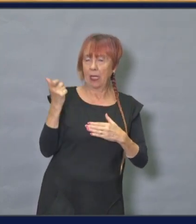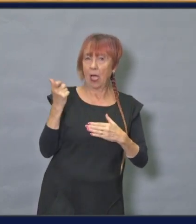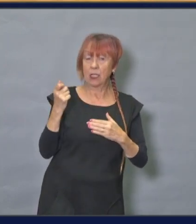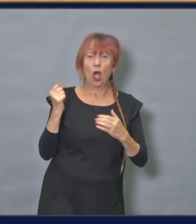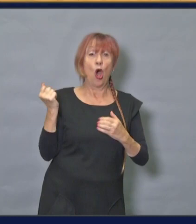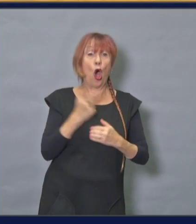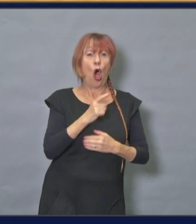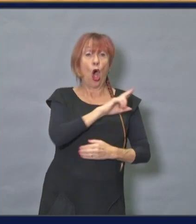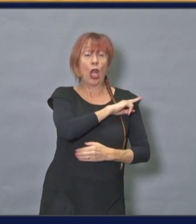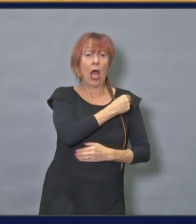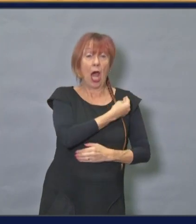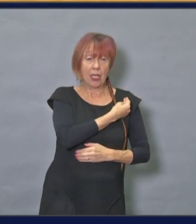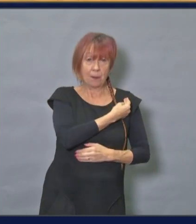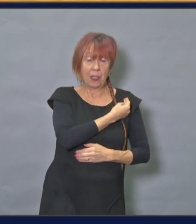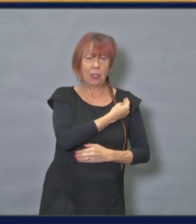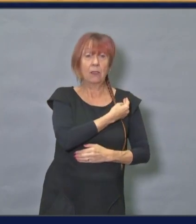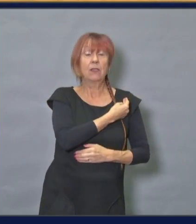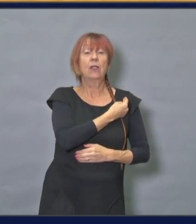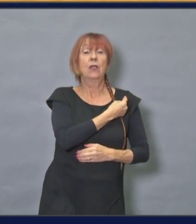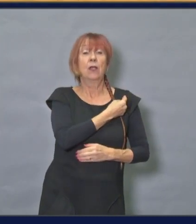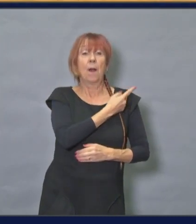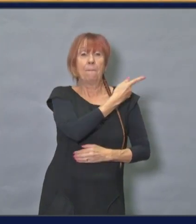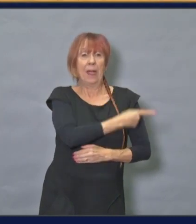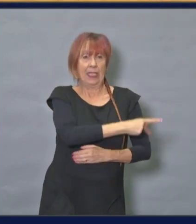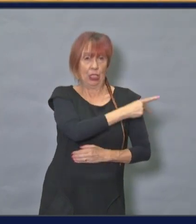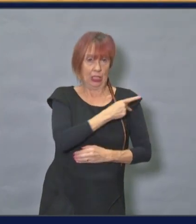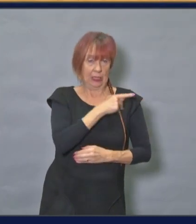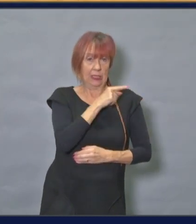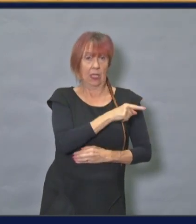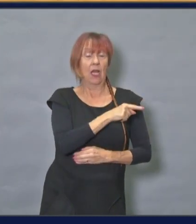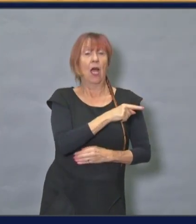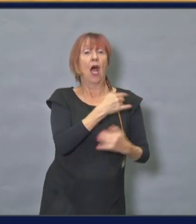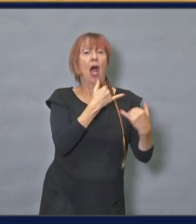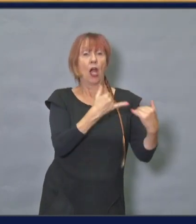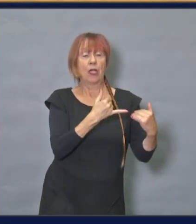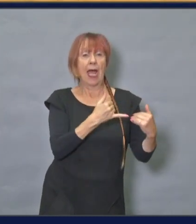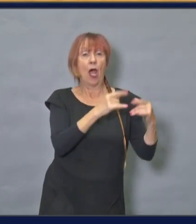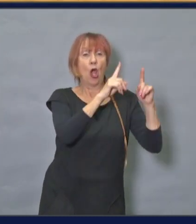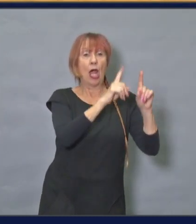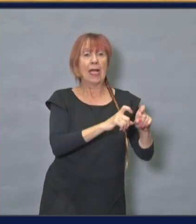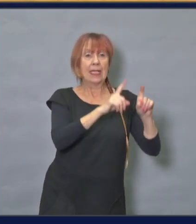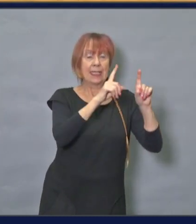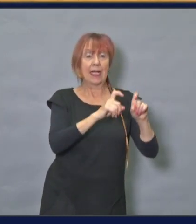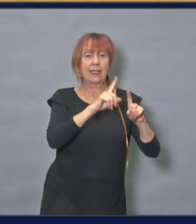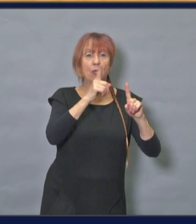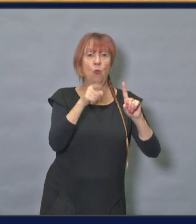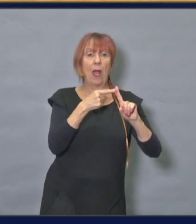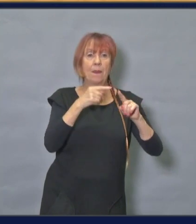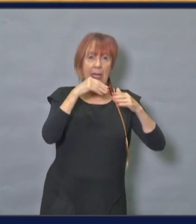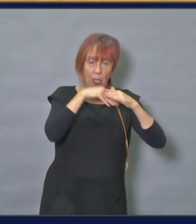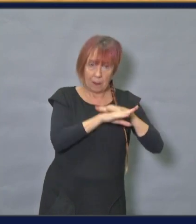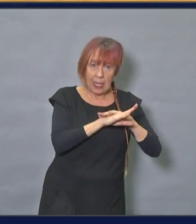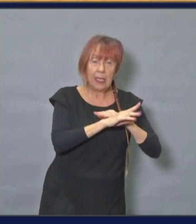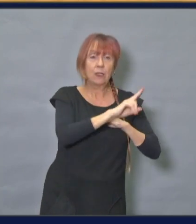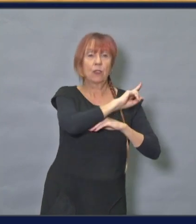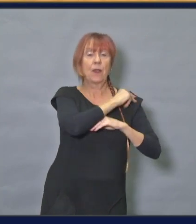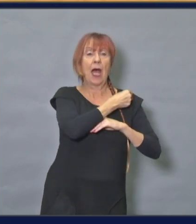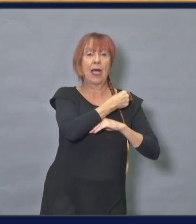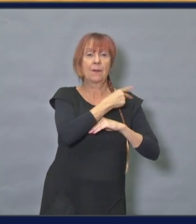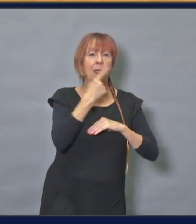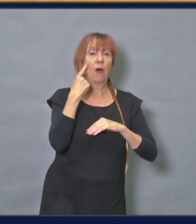all hospital patients are now being tested when they come into the hospital